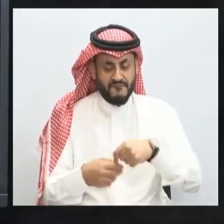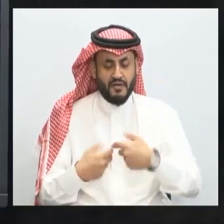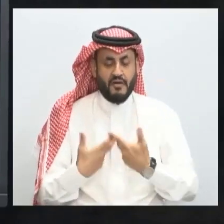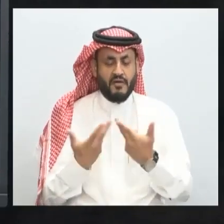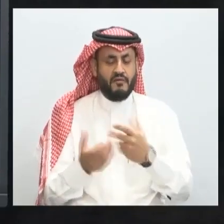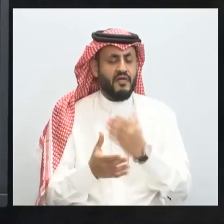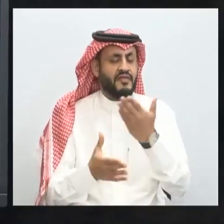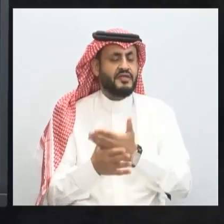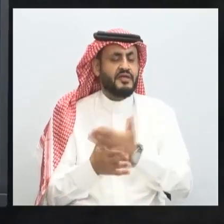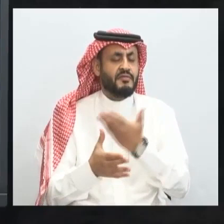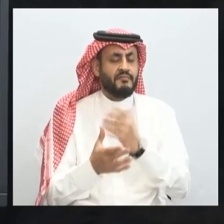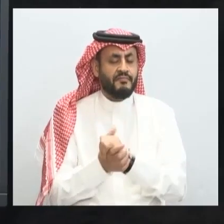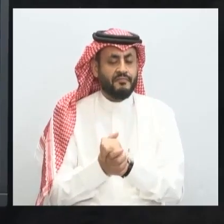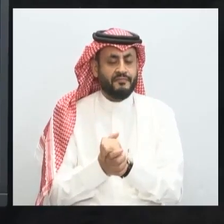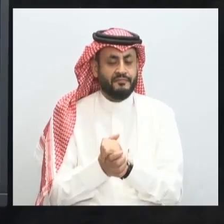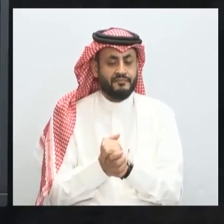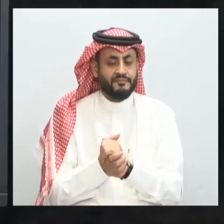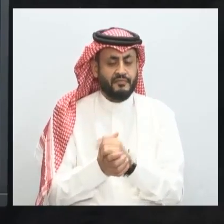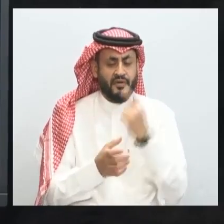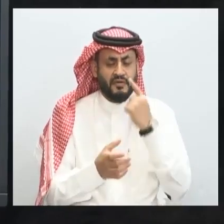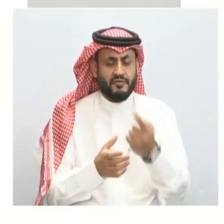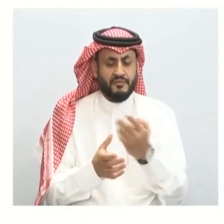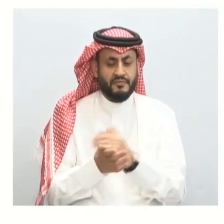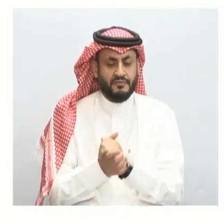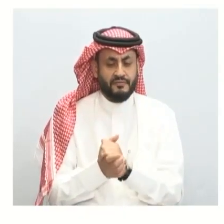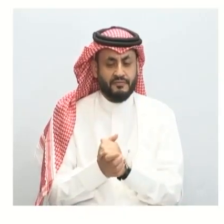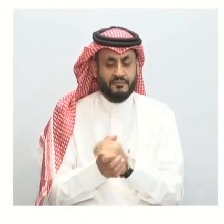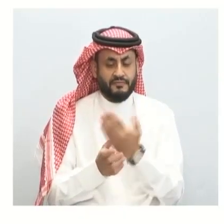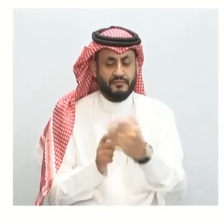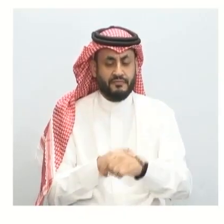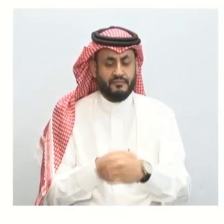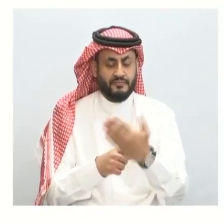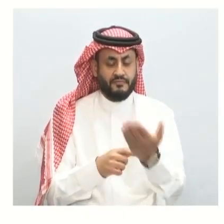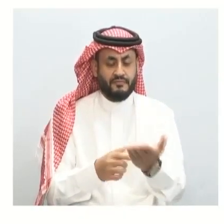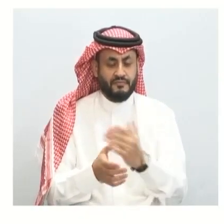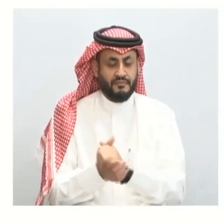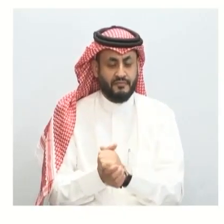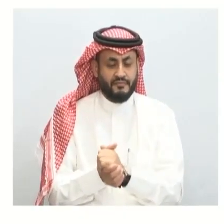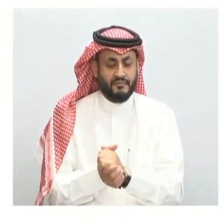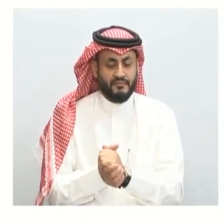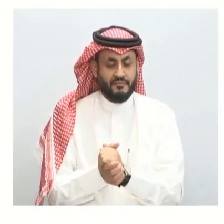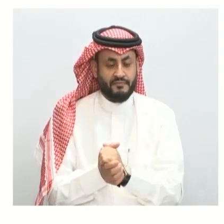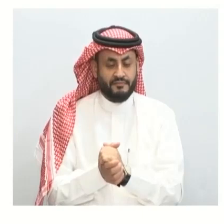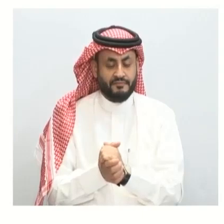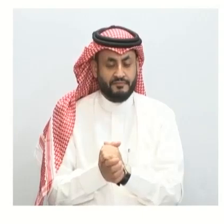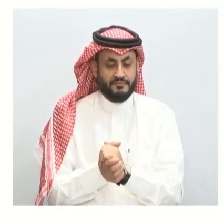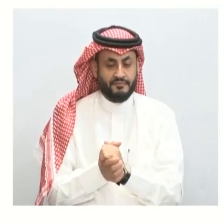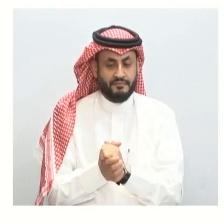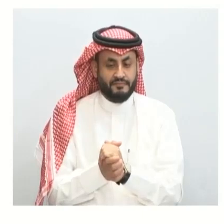Why? What is the reason? You can look for it. And also we have here, yes, okay, you have your time.